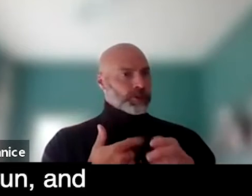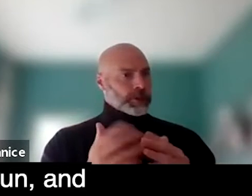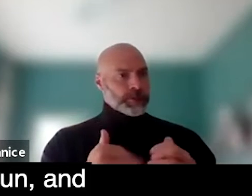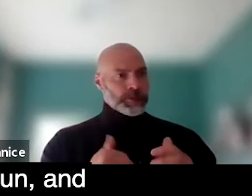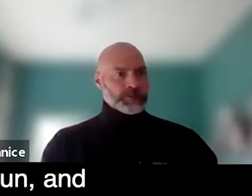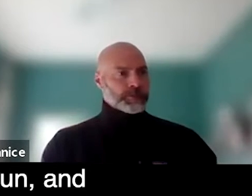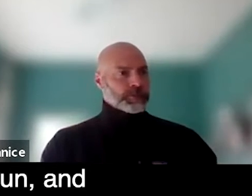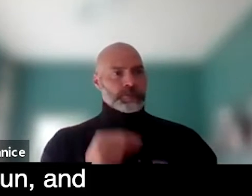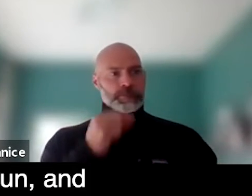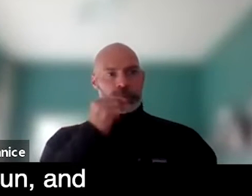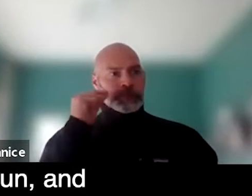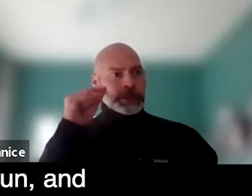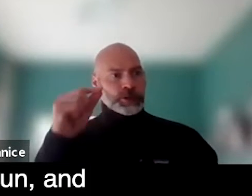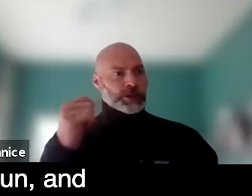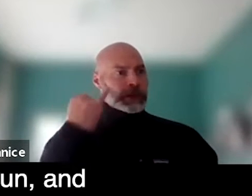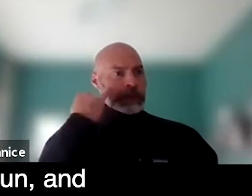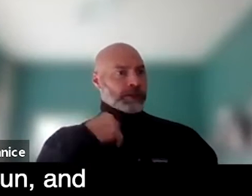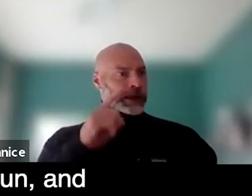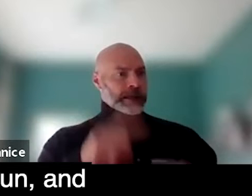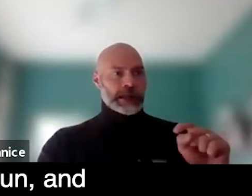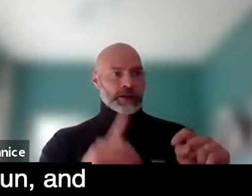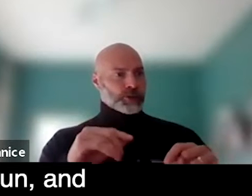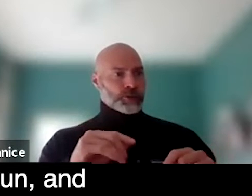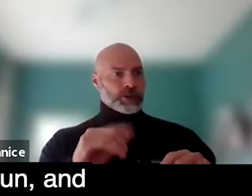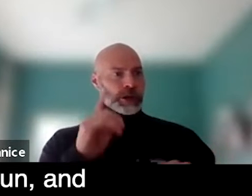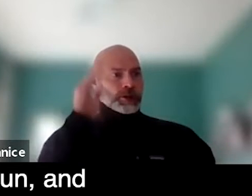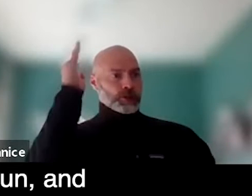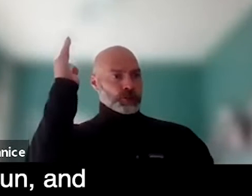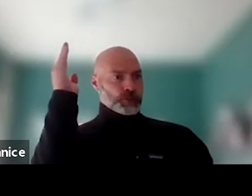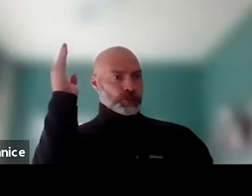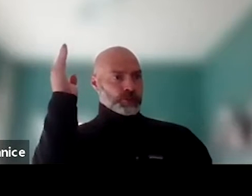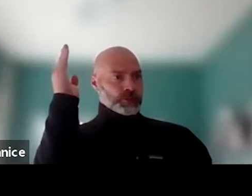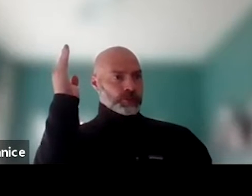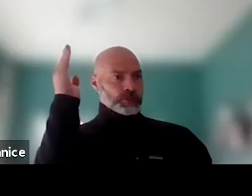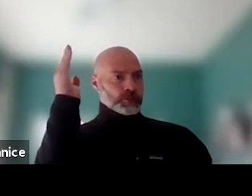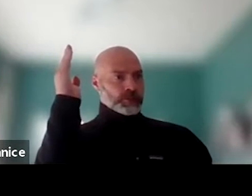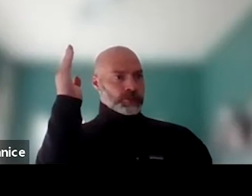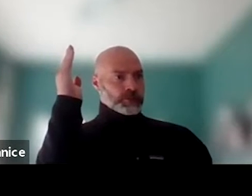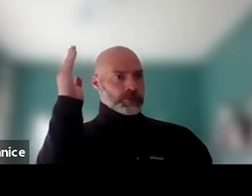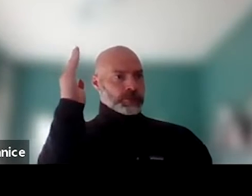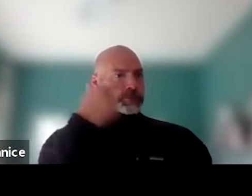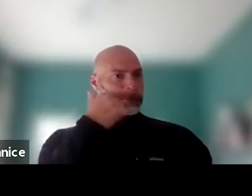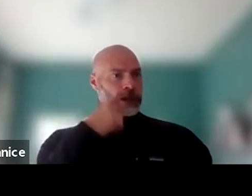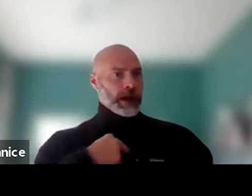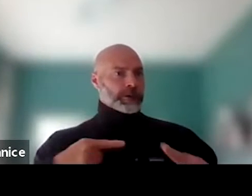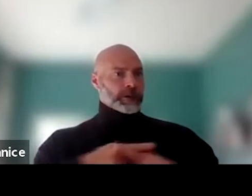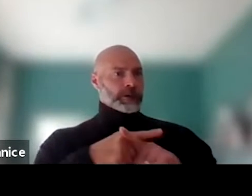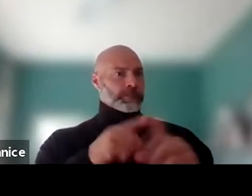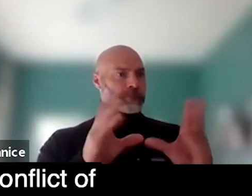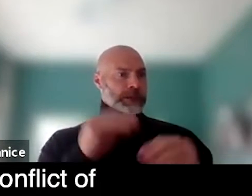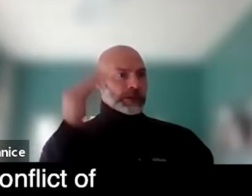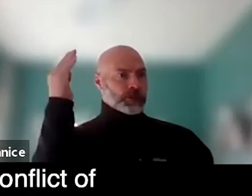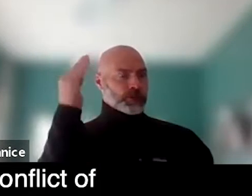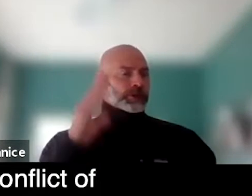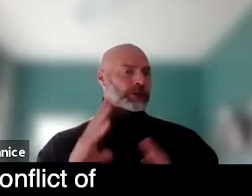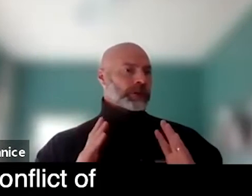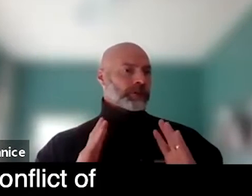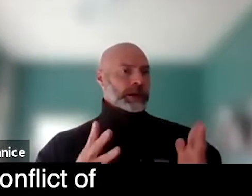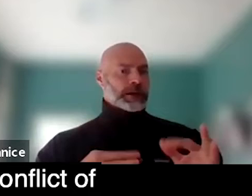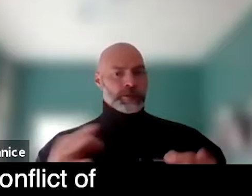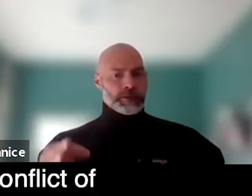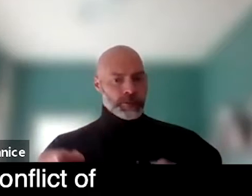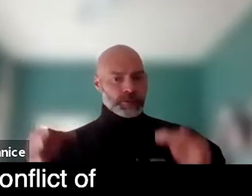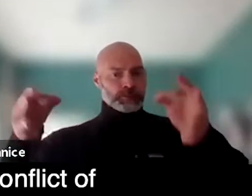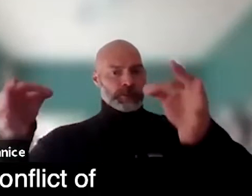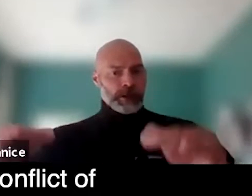I go to the gym, I run, and I make sure that a priority. If I can't do that at noon, because I have a conflict